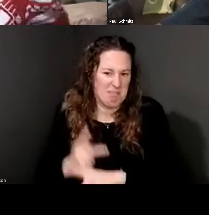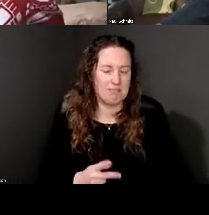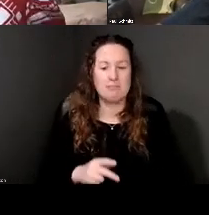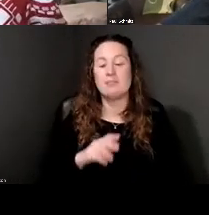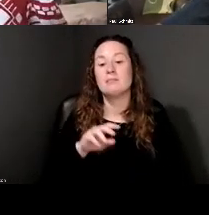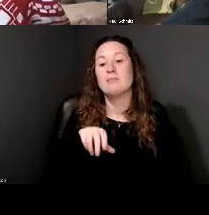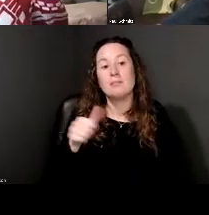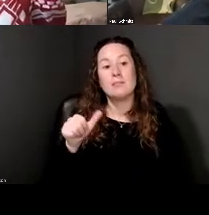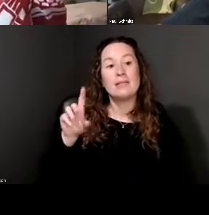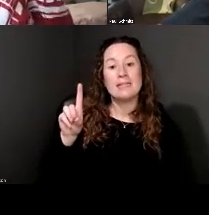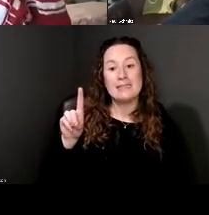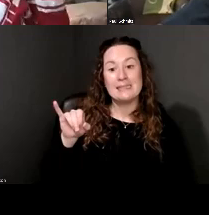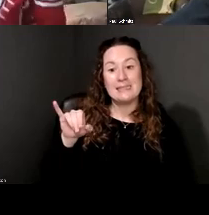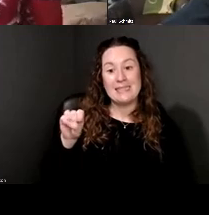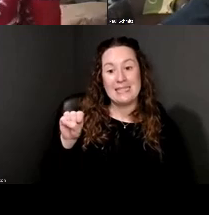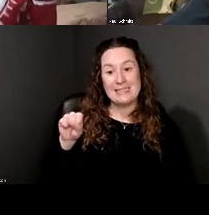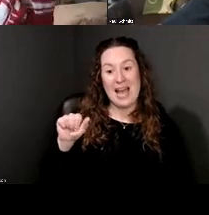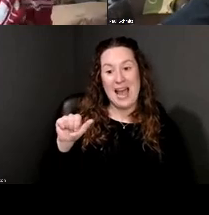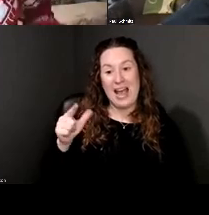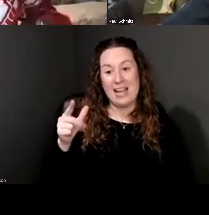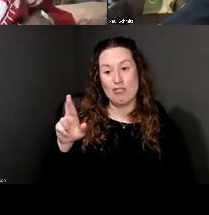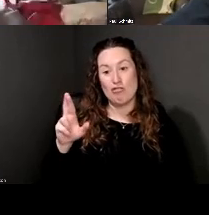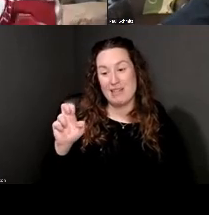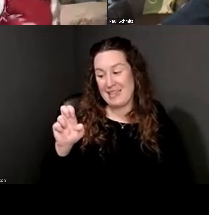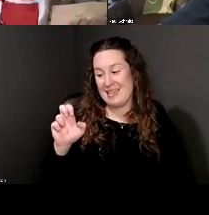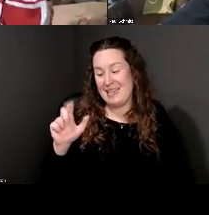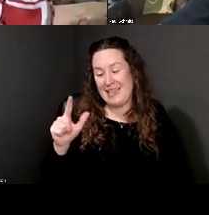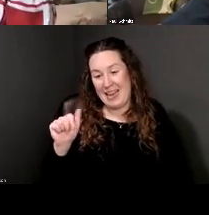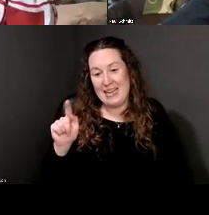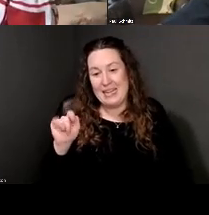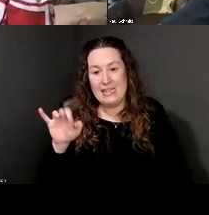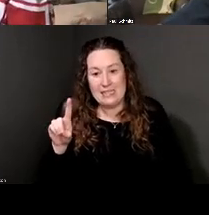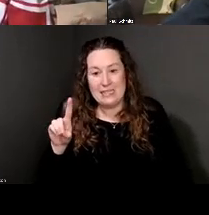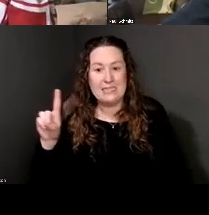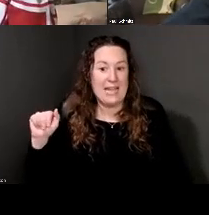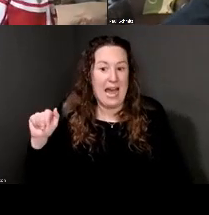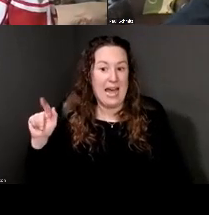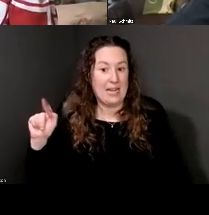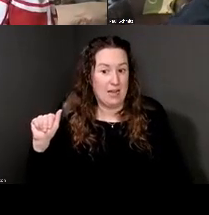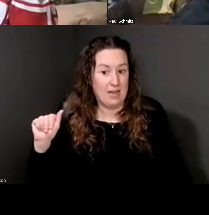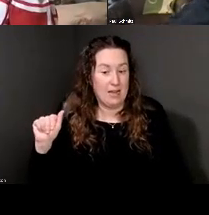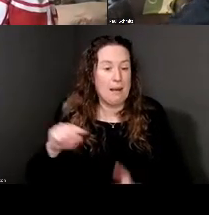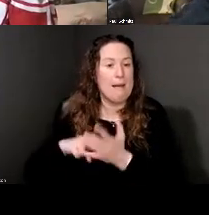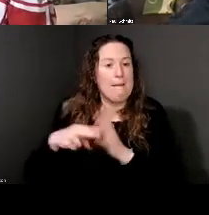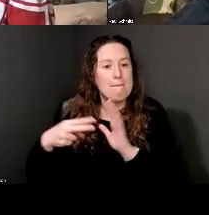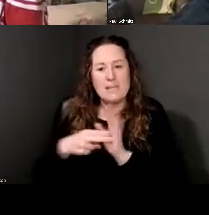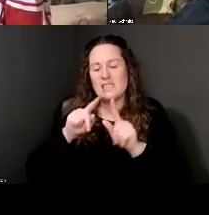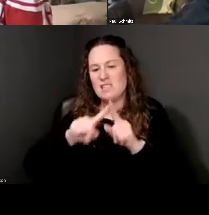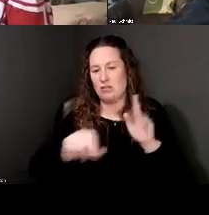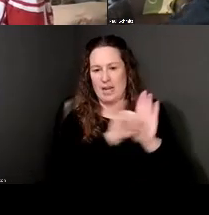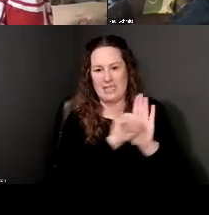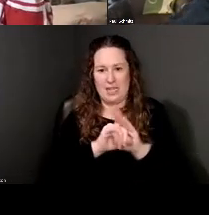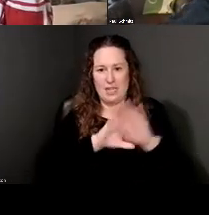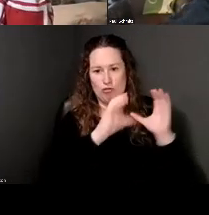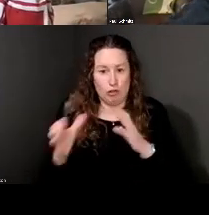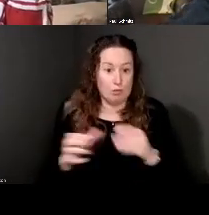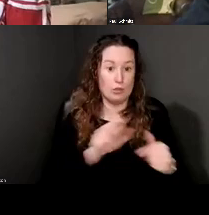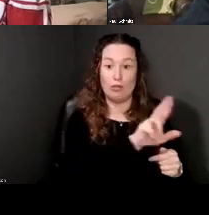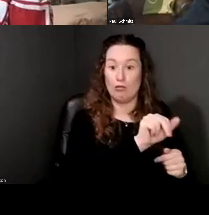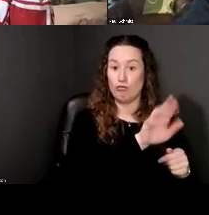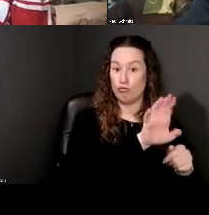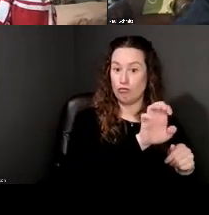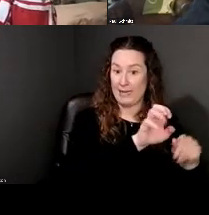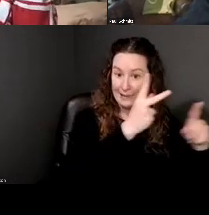to looking at data as it is identified by different identity groups, race, gender, and